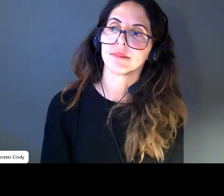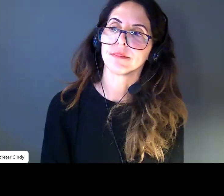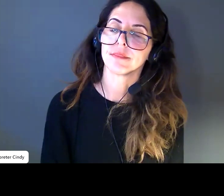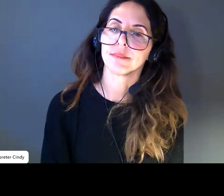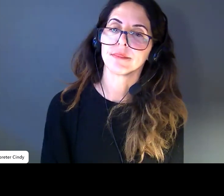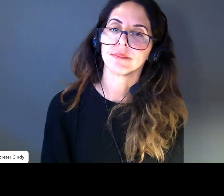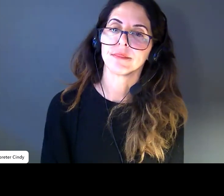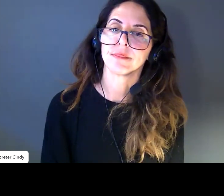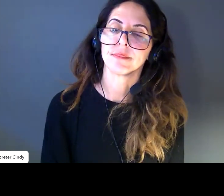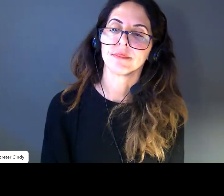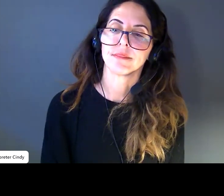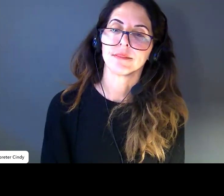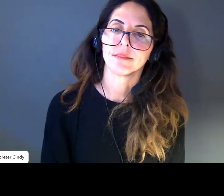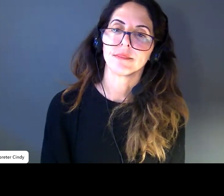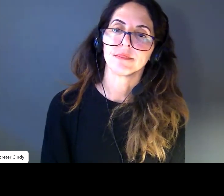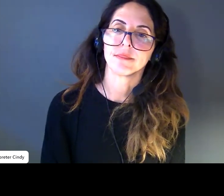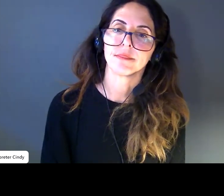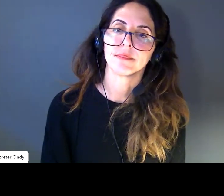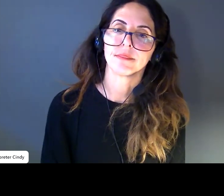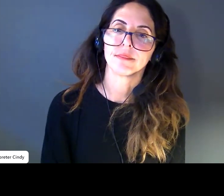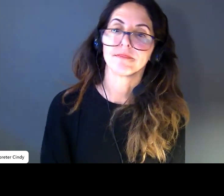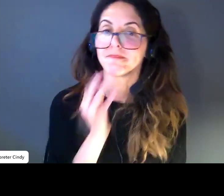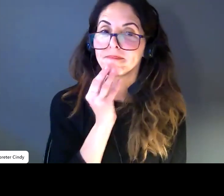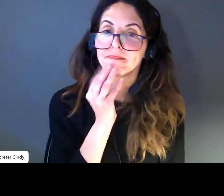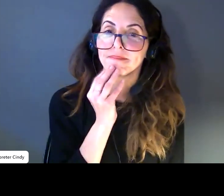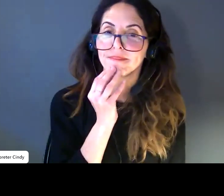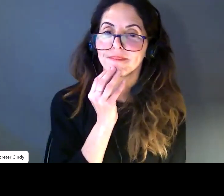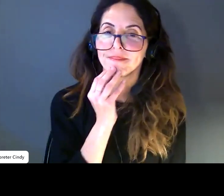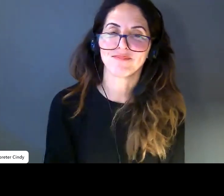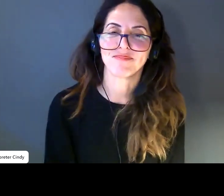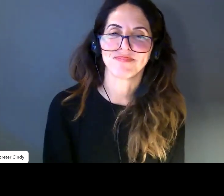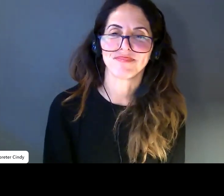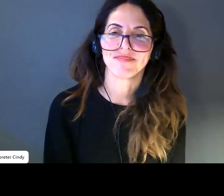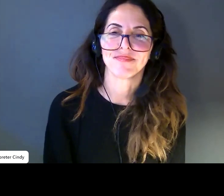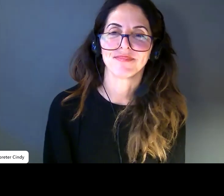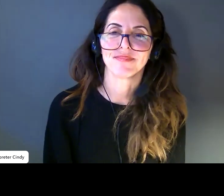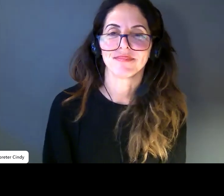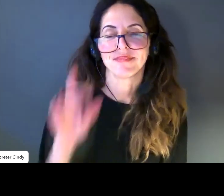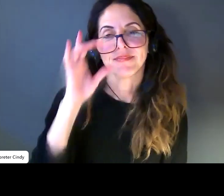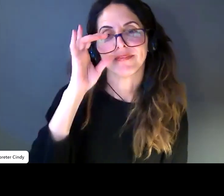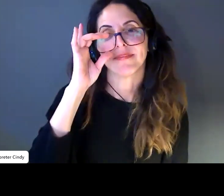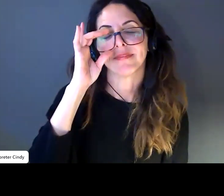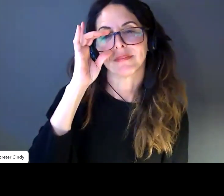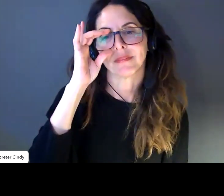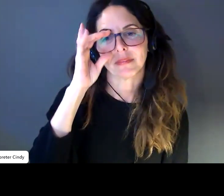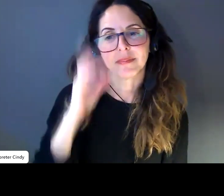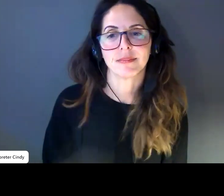There she is coming in. Oh,